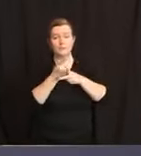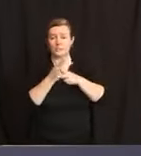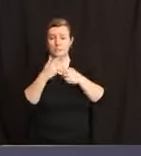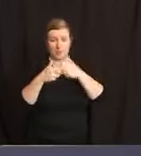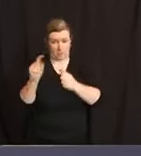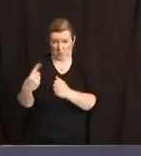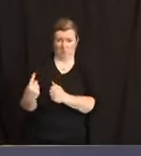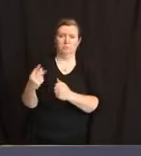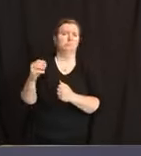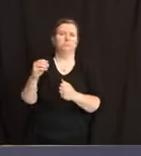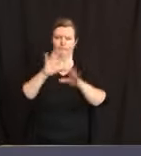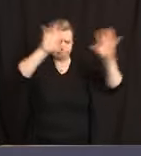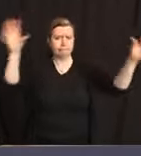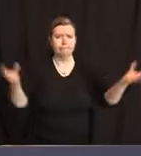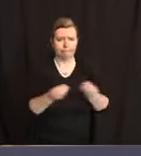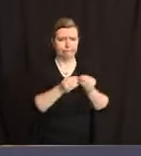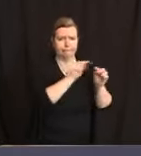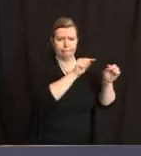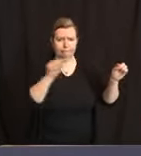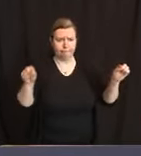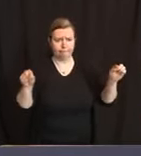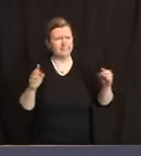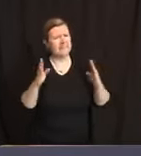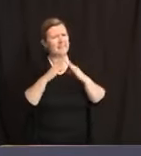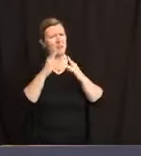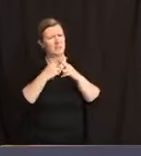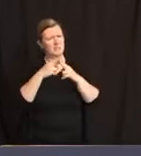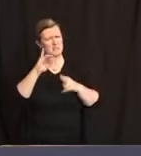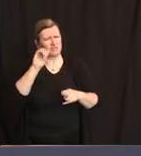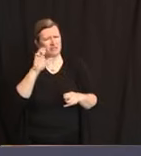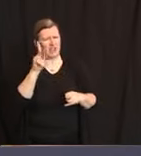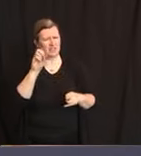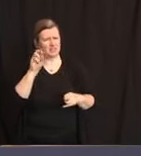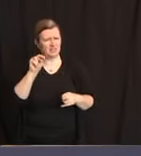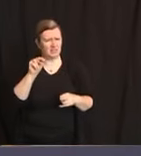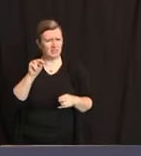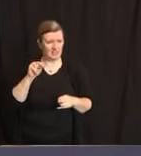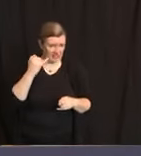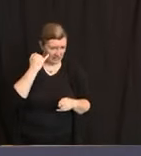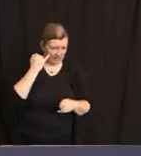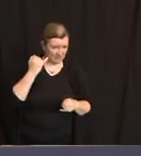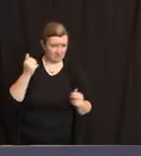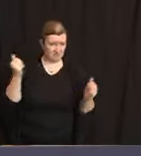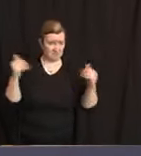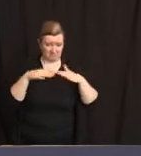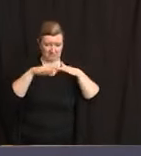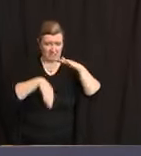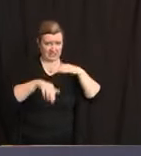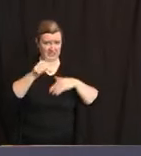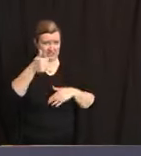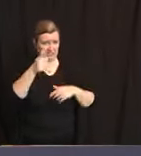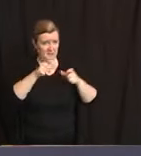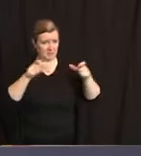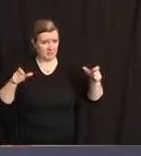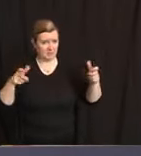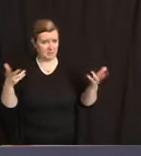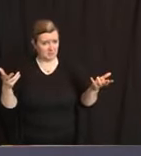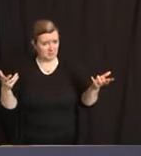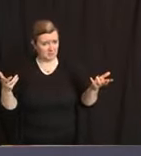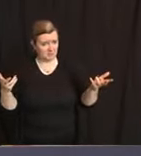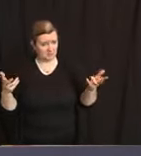Jackson was the town? I think, Matt, am I right in saying if you're gathering less than 10 and you've got social distancing, that